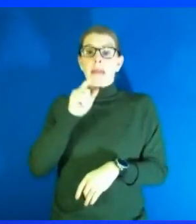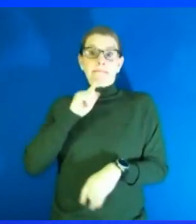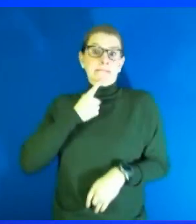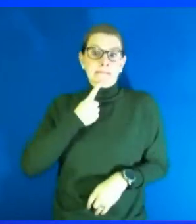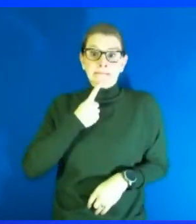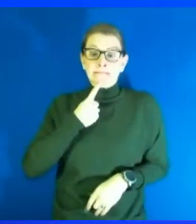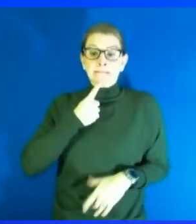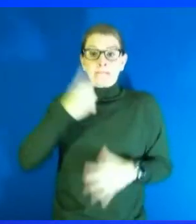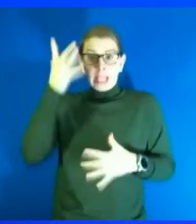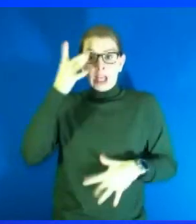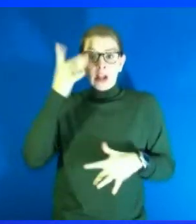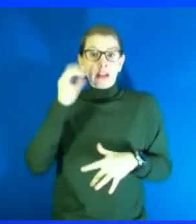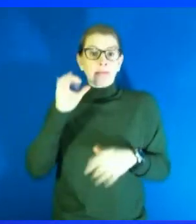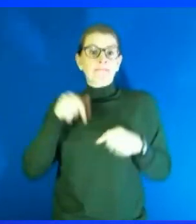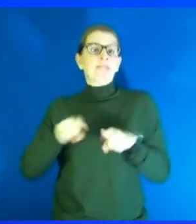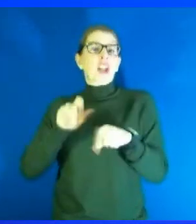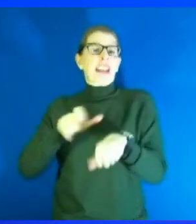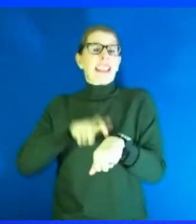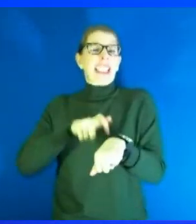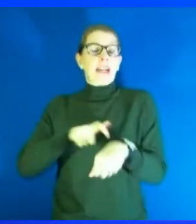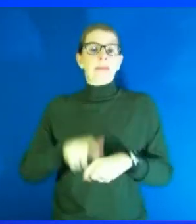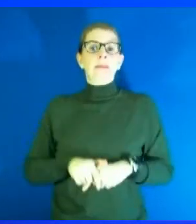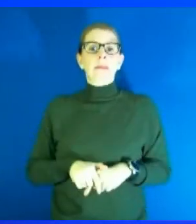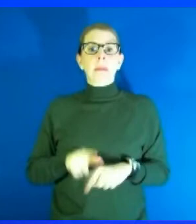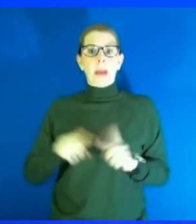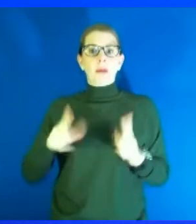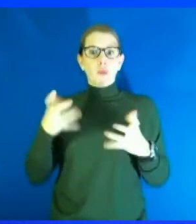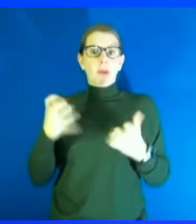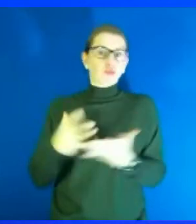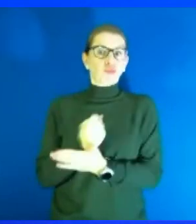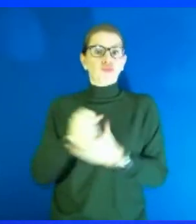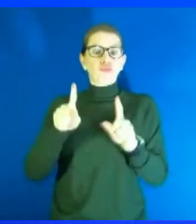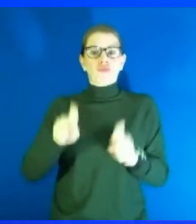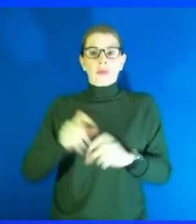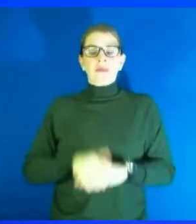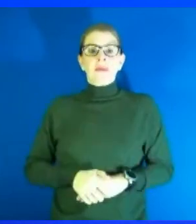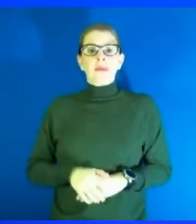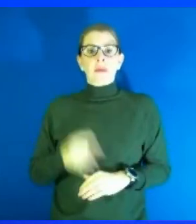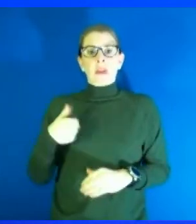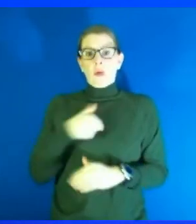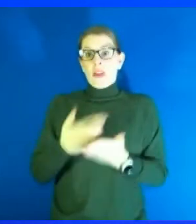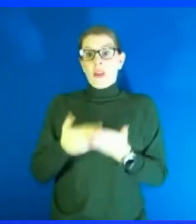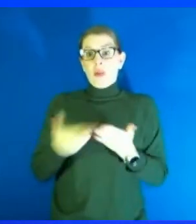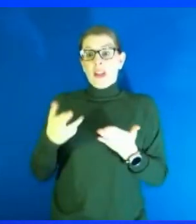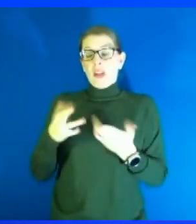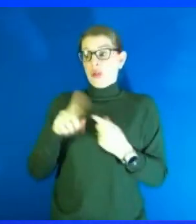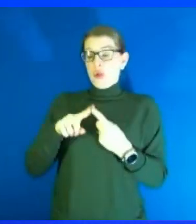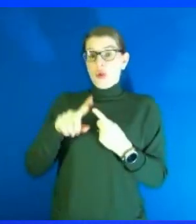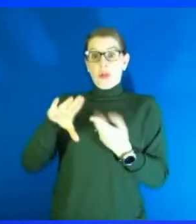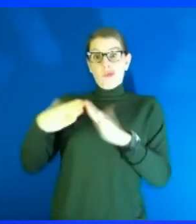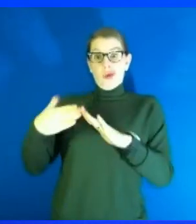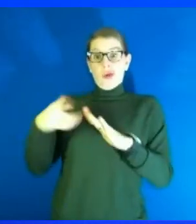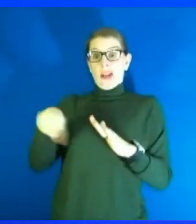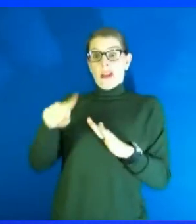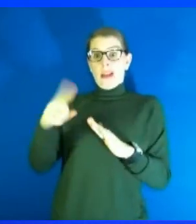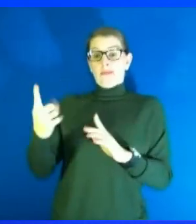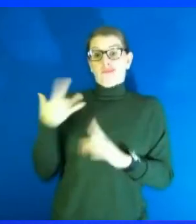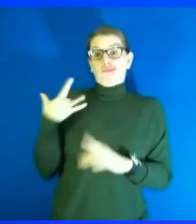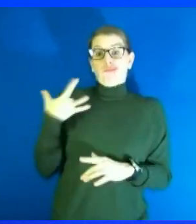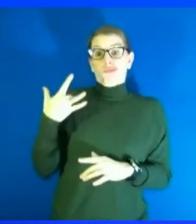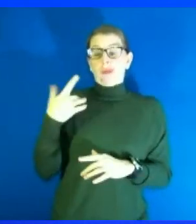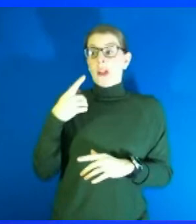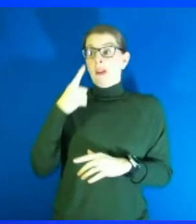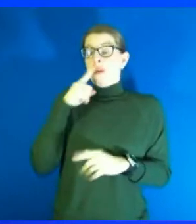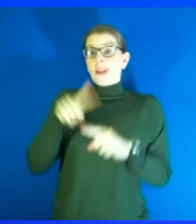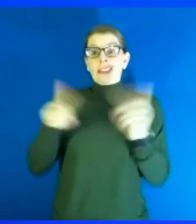time, but we're that resource for the community. They tend to come to us for all different kinds of